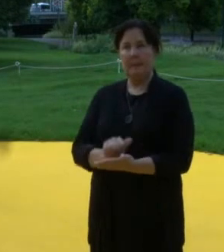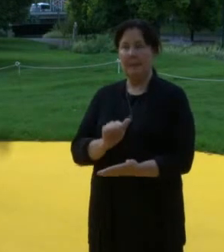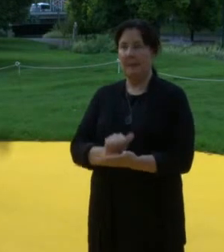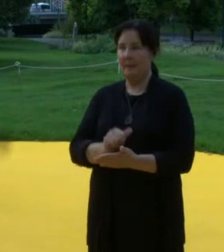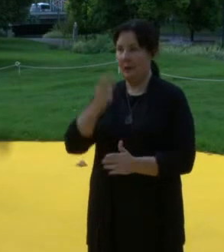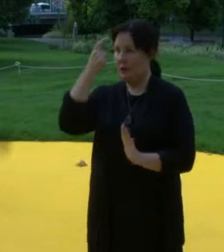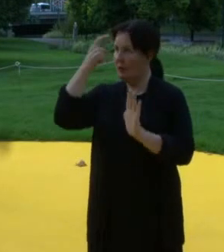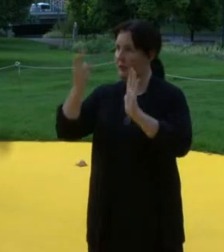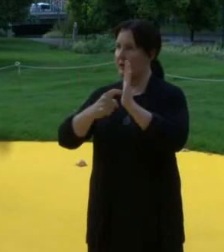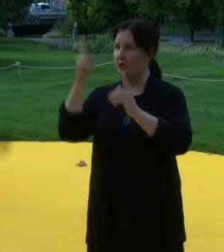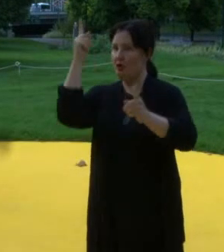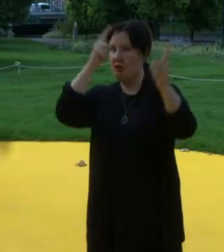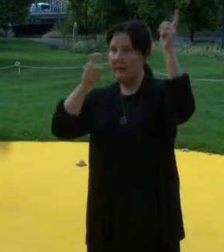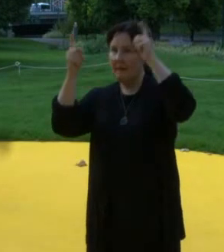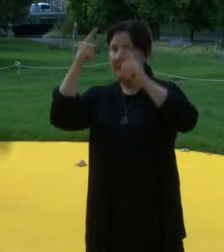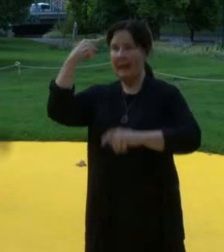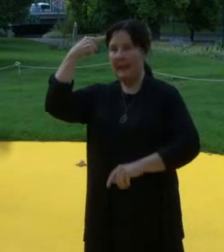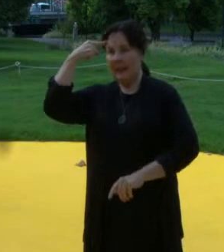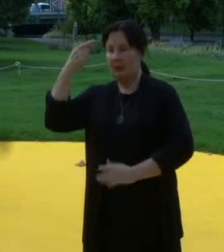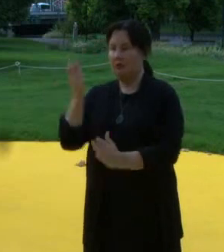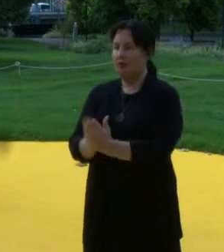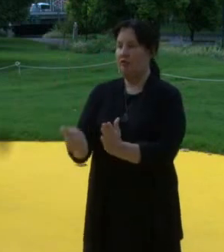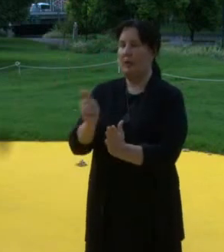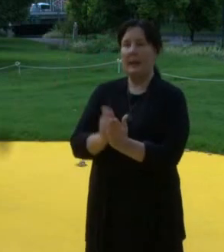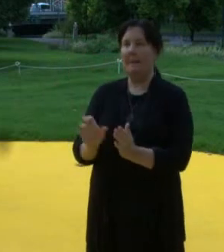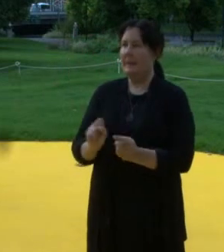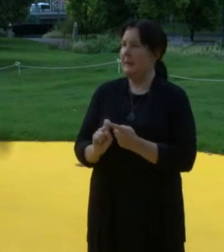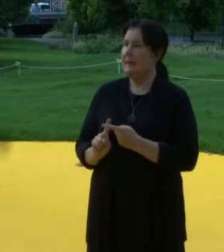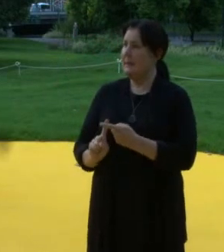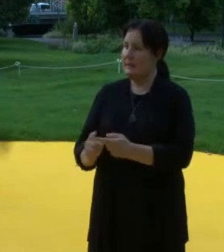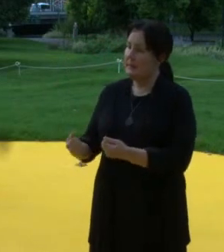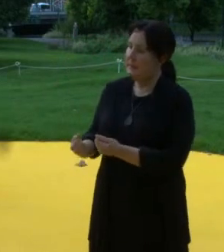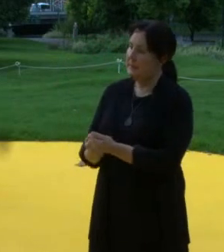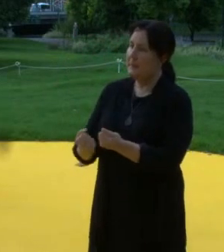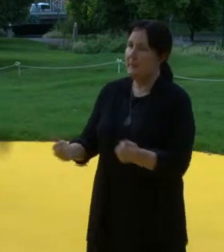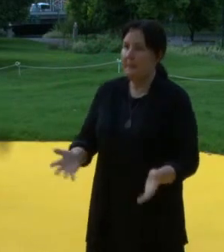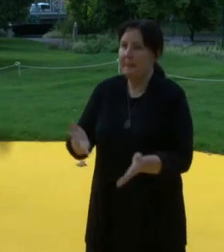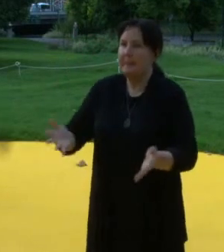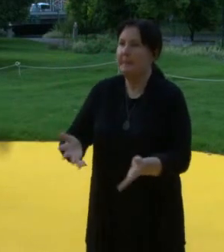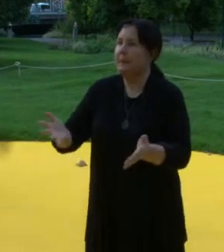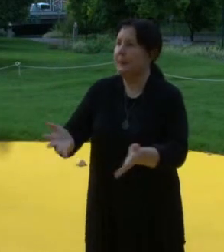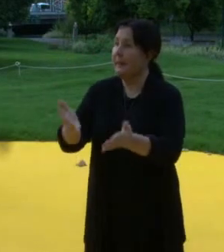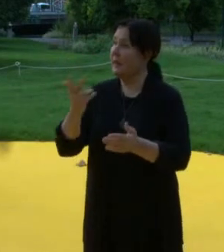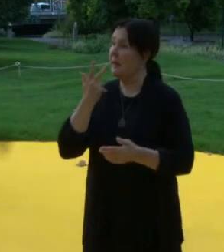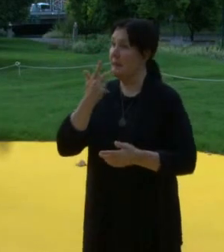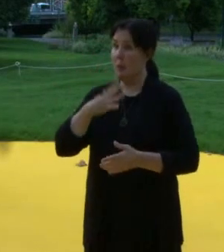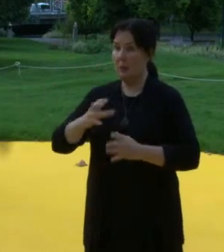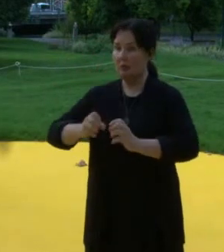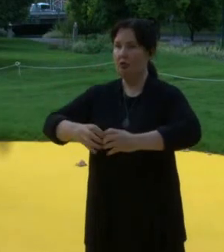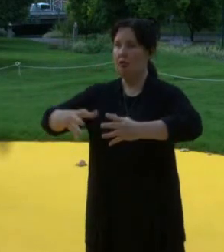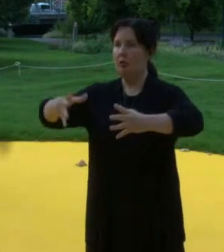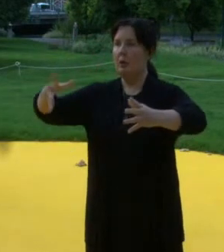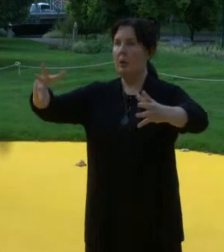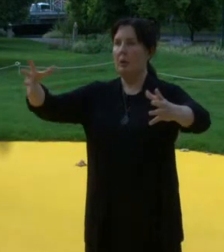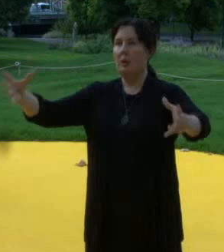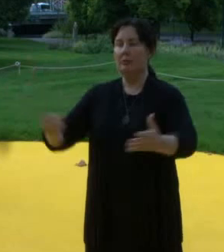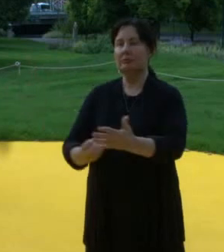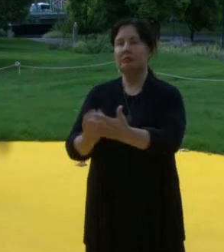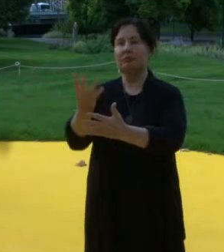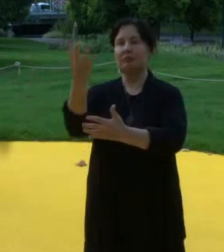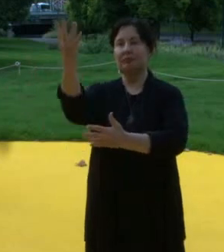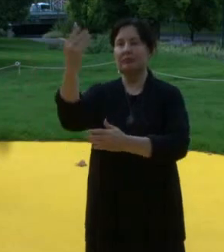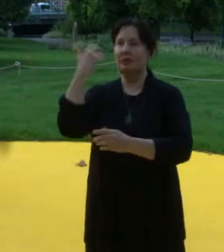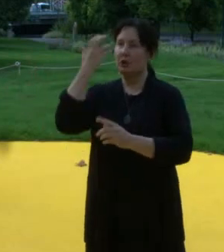creativity, thinking and writing must continue to be supported and encouraged if we want it to grow and flourish in the years